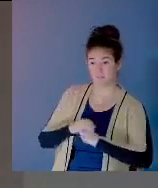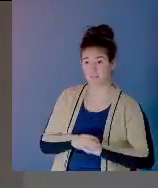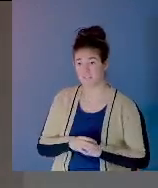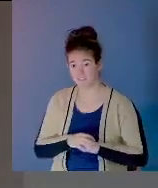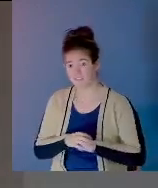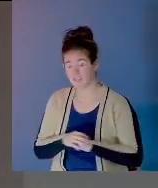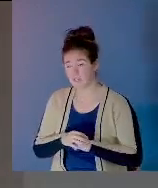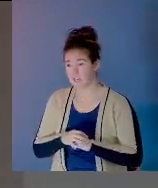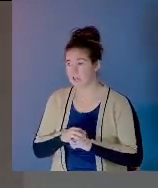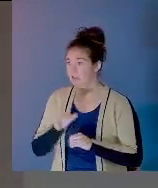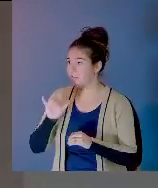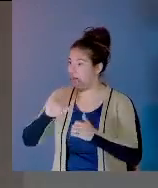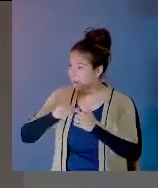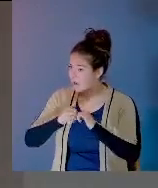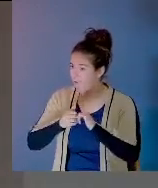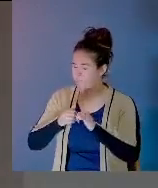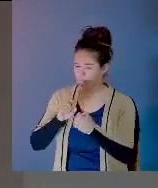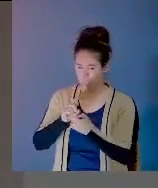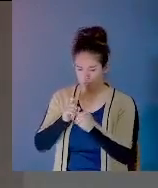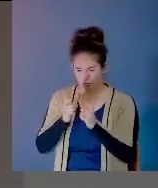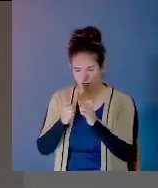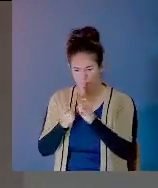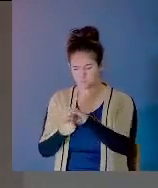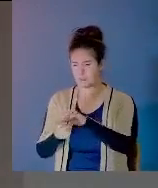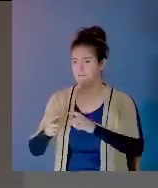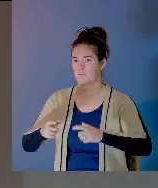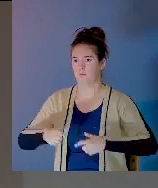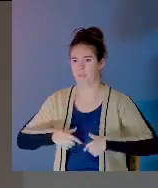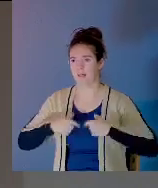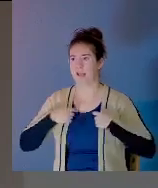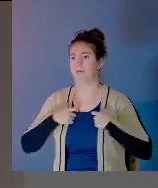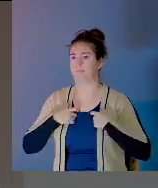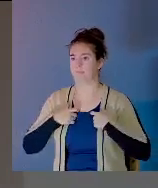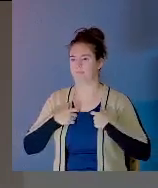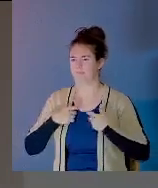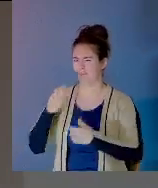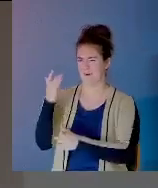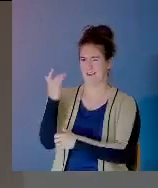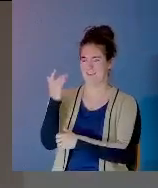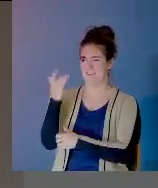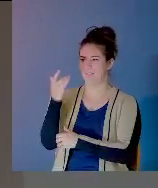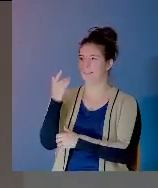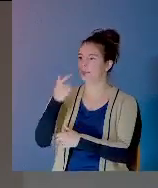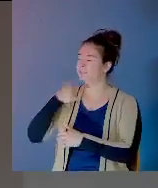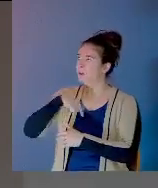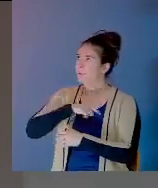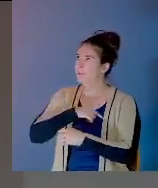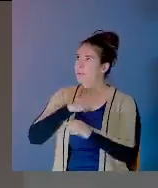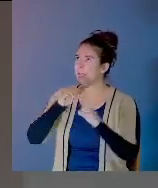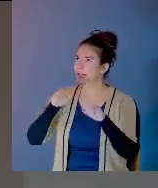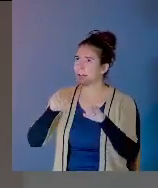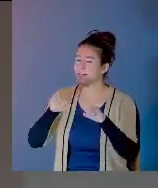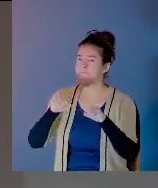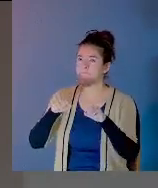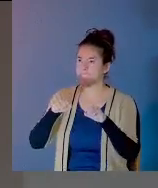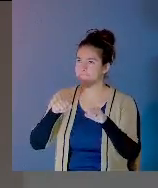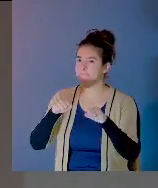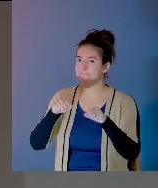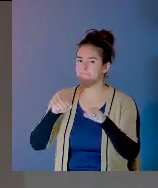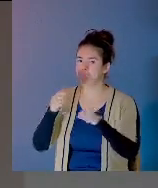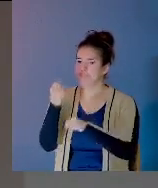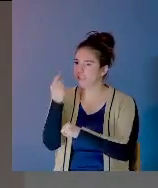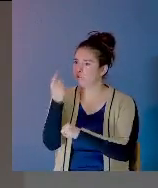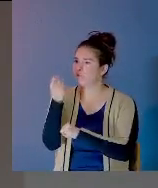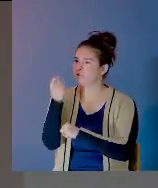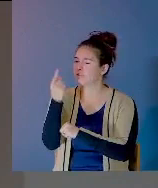This is how he changes lives. For what purpose? So that we could declare the goodness and the